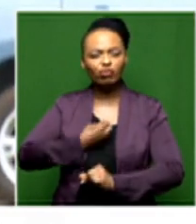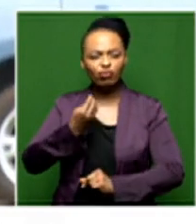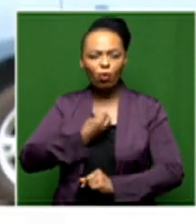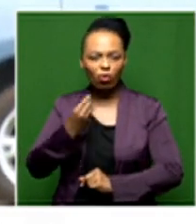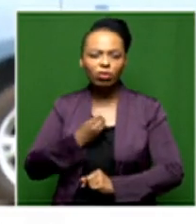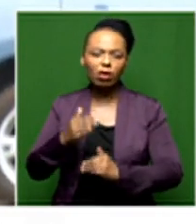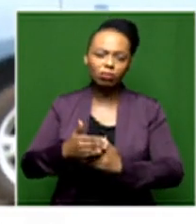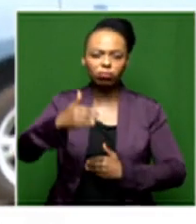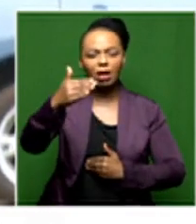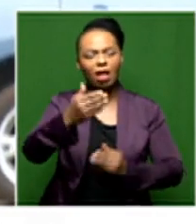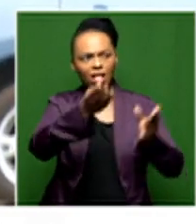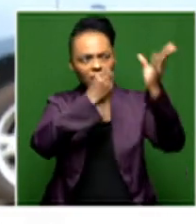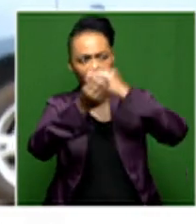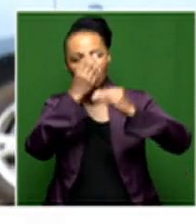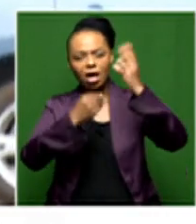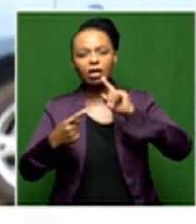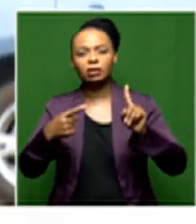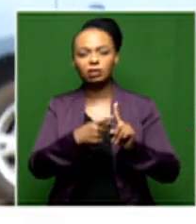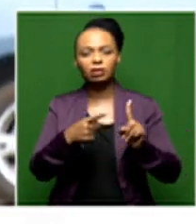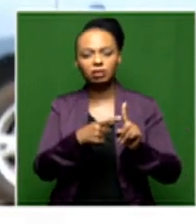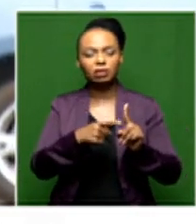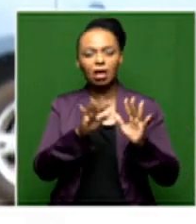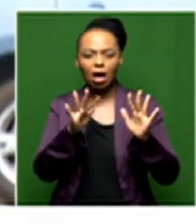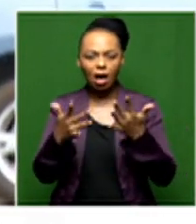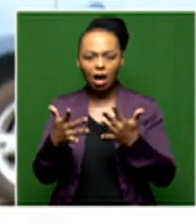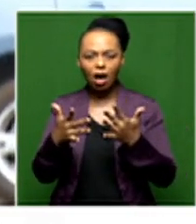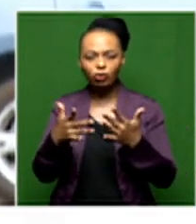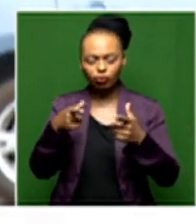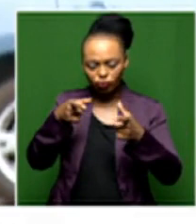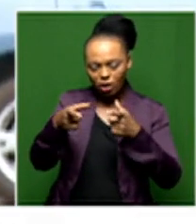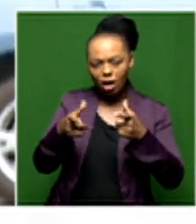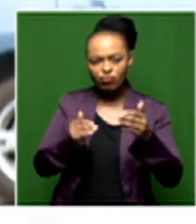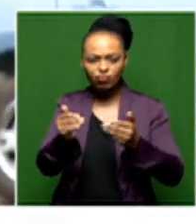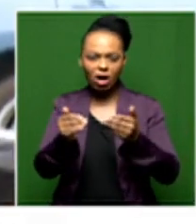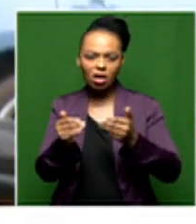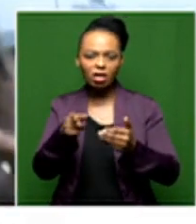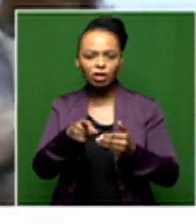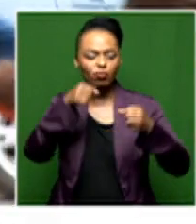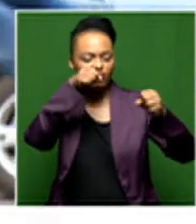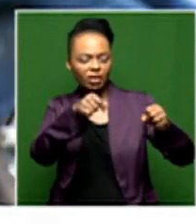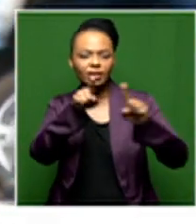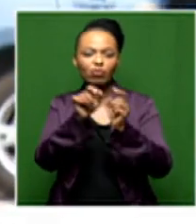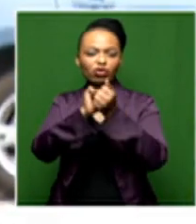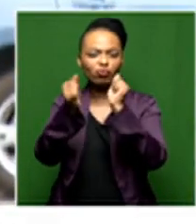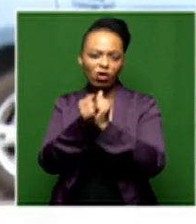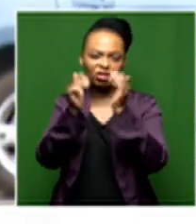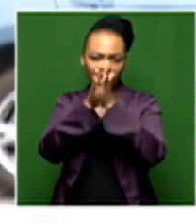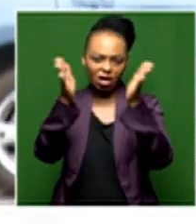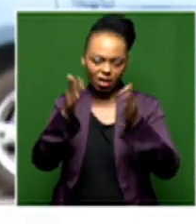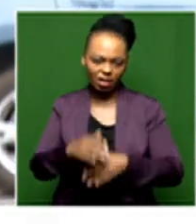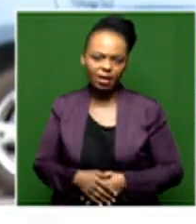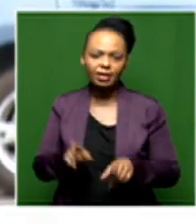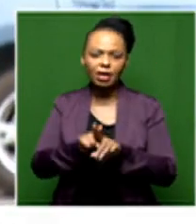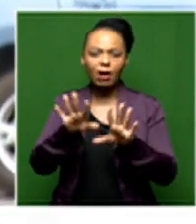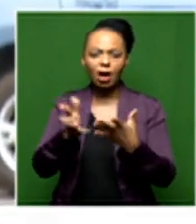learned from him on how to administer, or not boxing only, but sport in general, and how to make a contribution